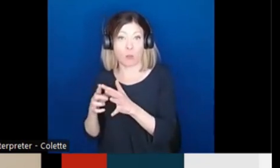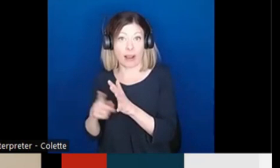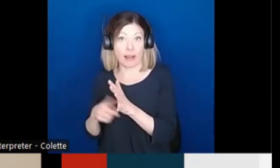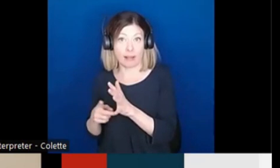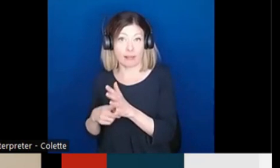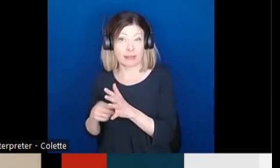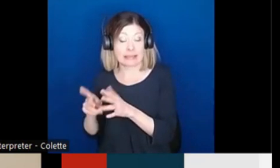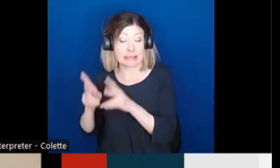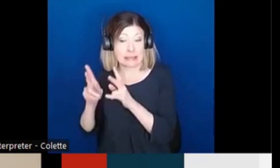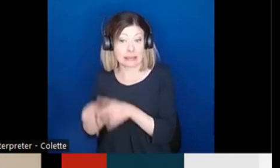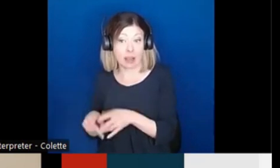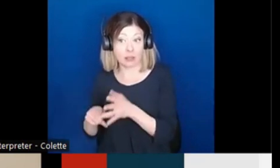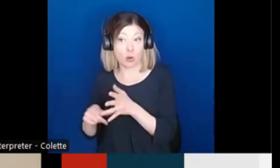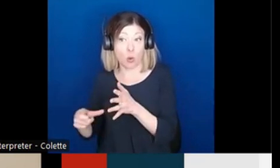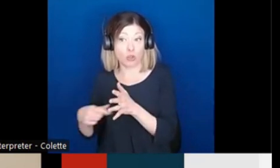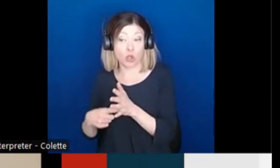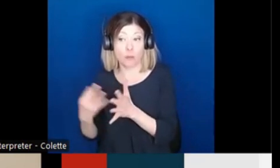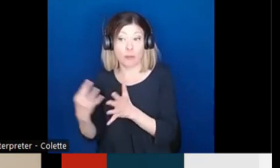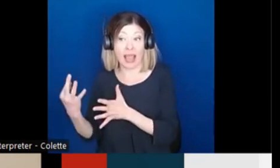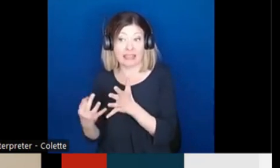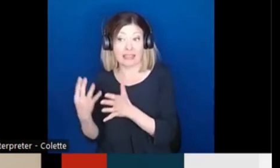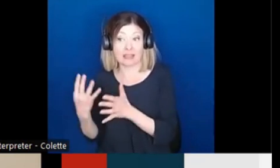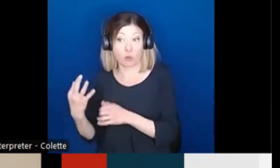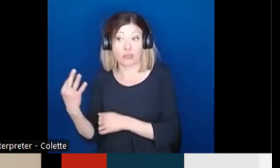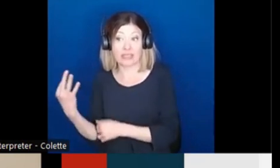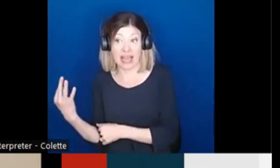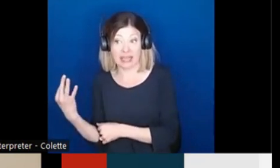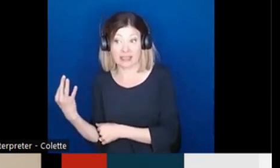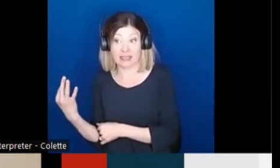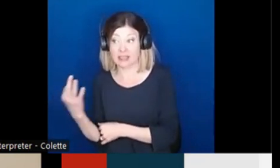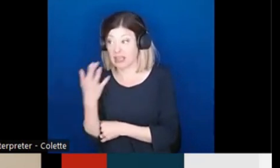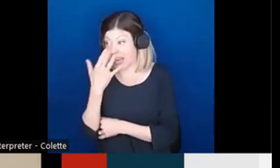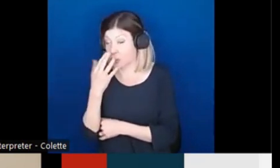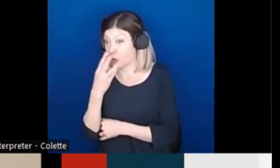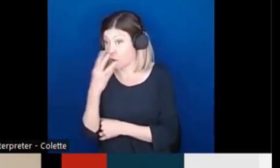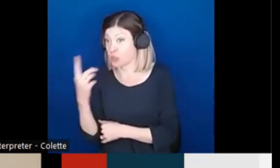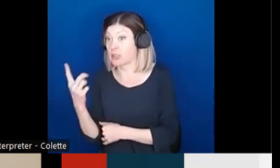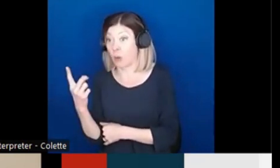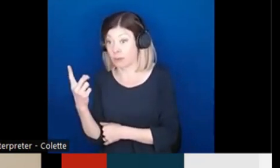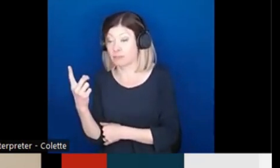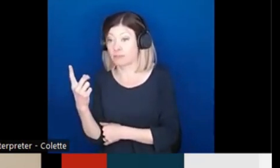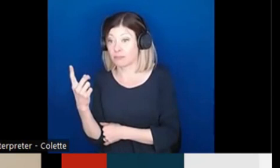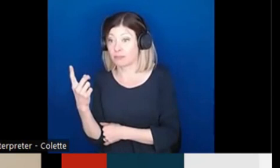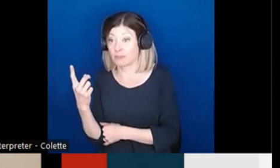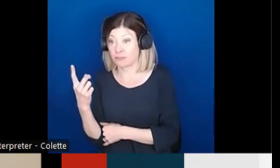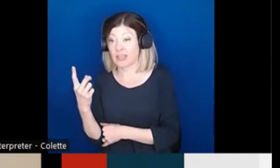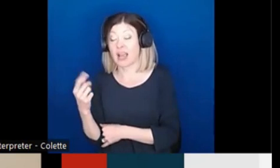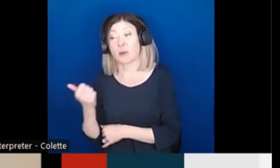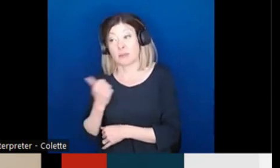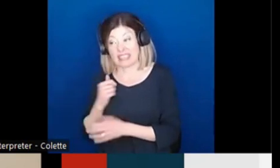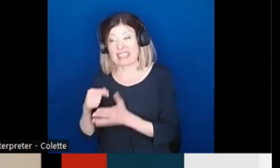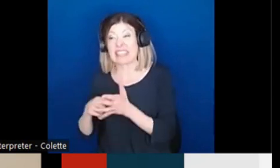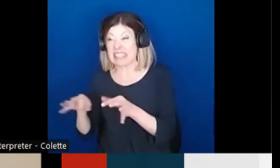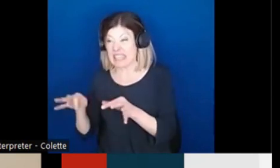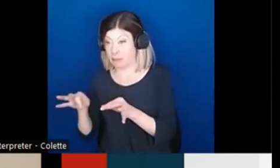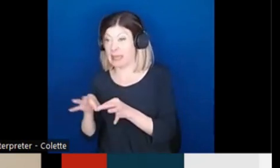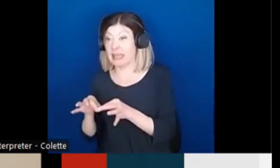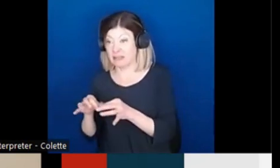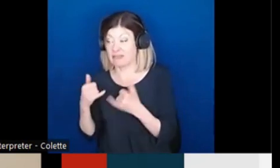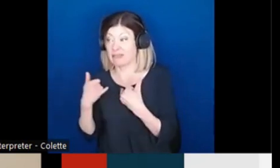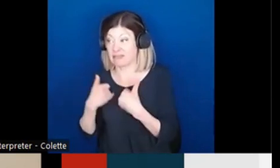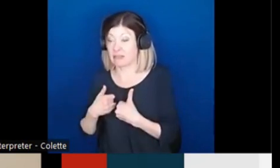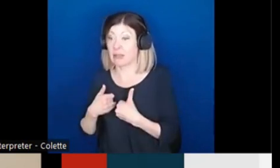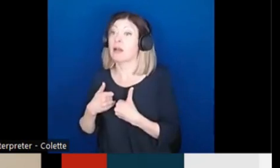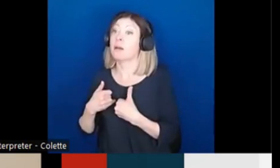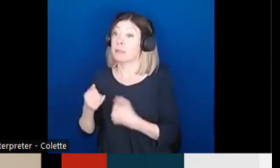October of 1848, to age 31, probably of TB made worse by his drinking.